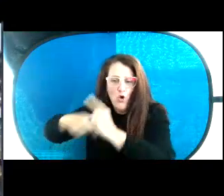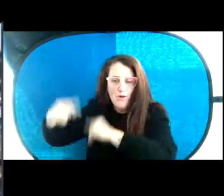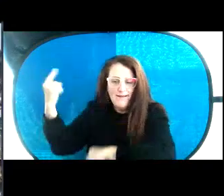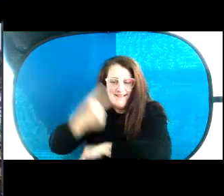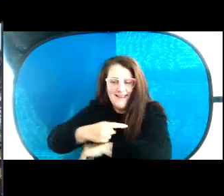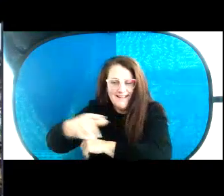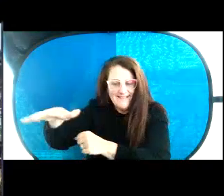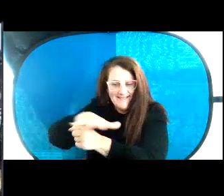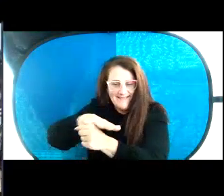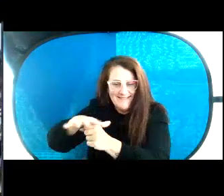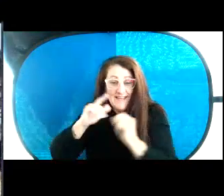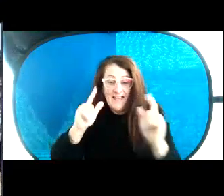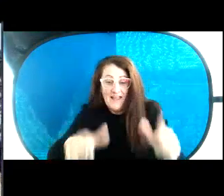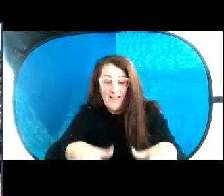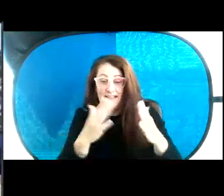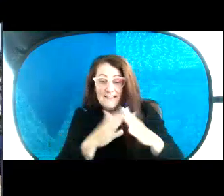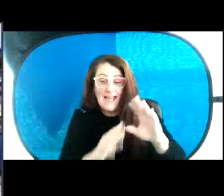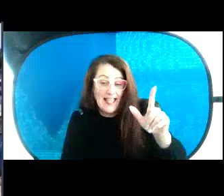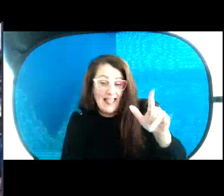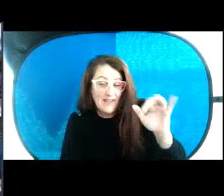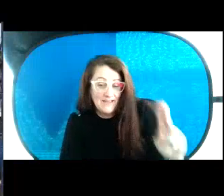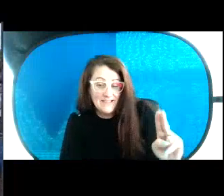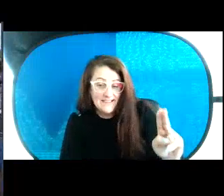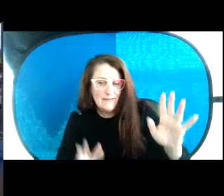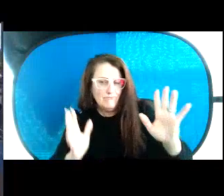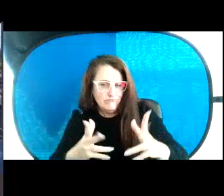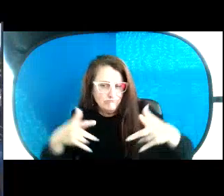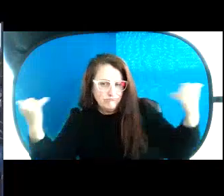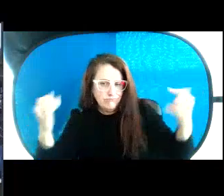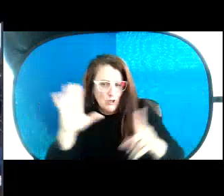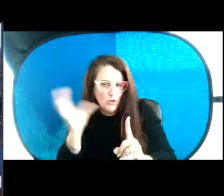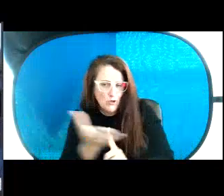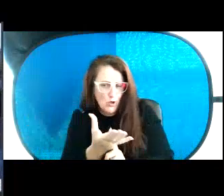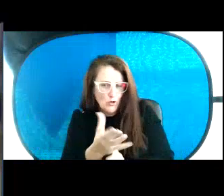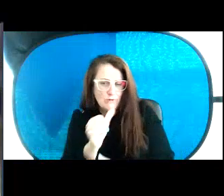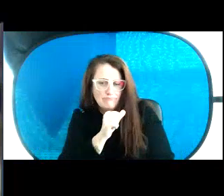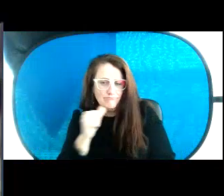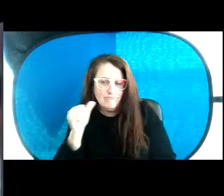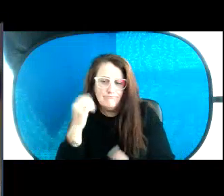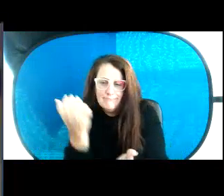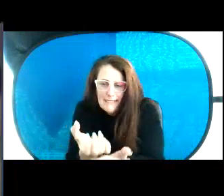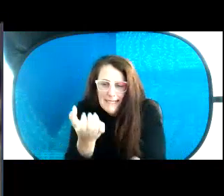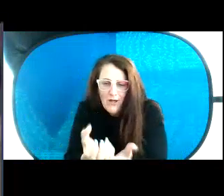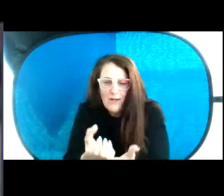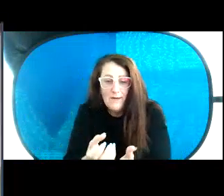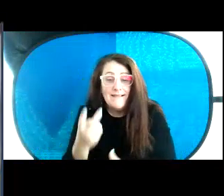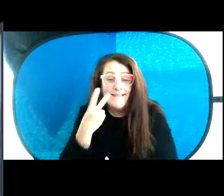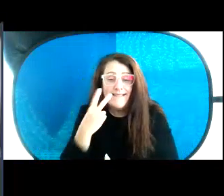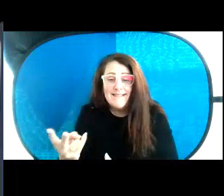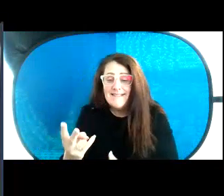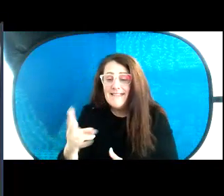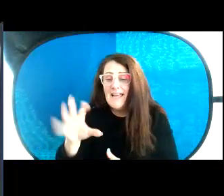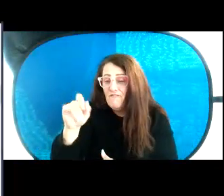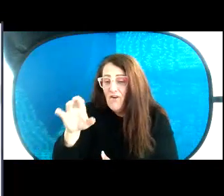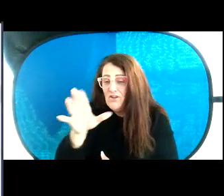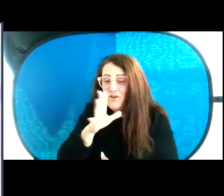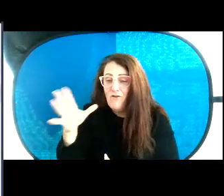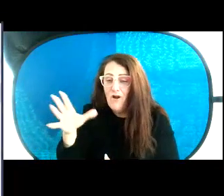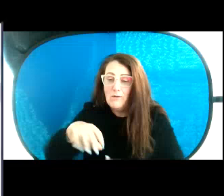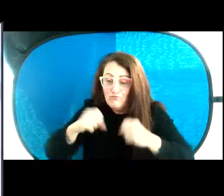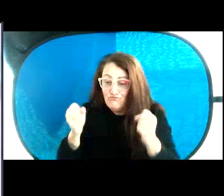The city of Livingston is a place where vibrant cultures meet a thriving agricultural economy. Livingston is home to Foster Farms,